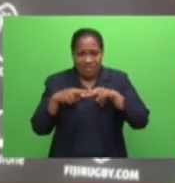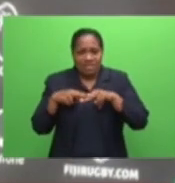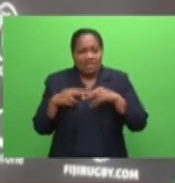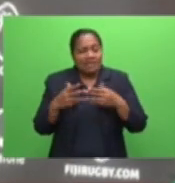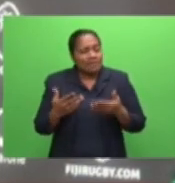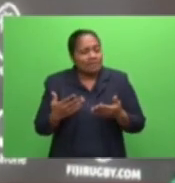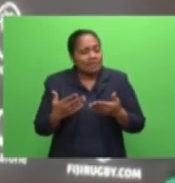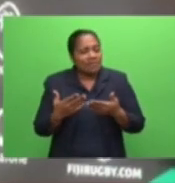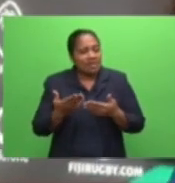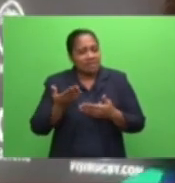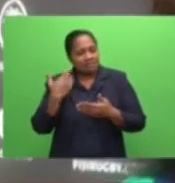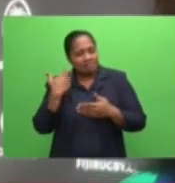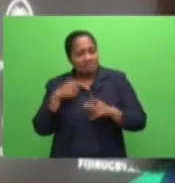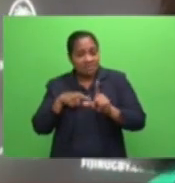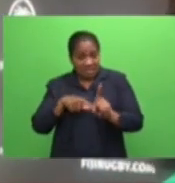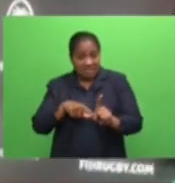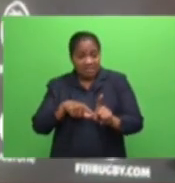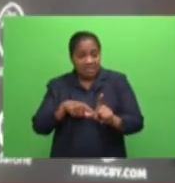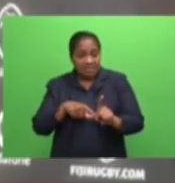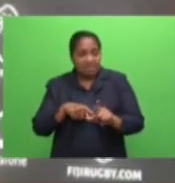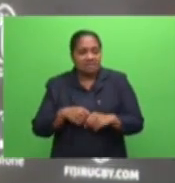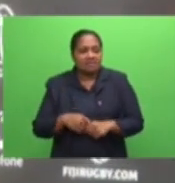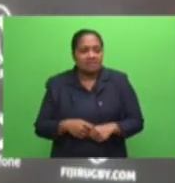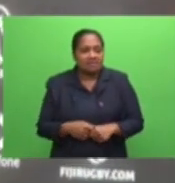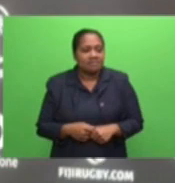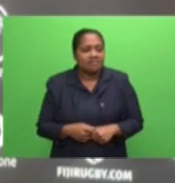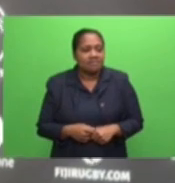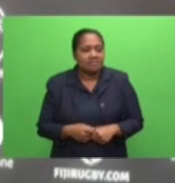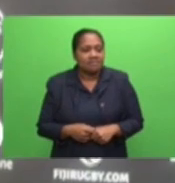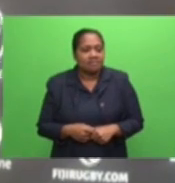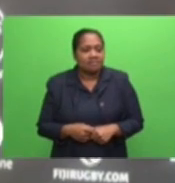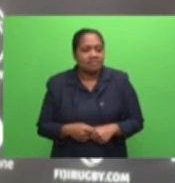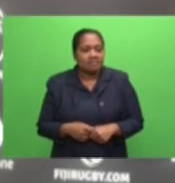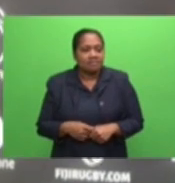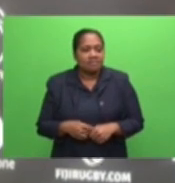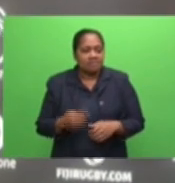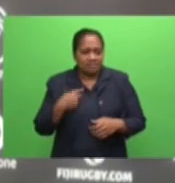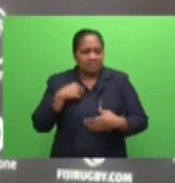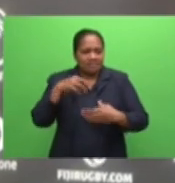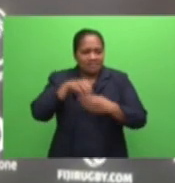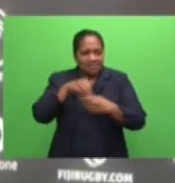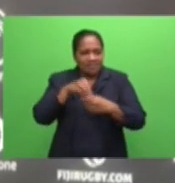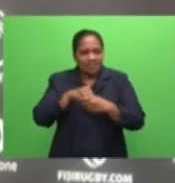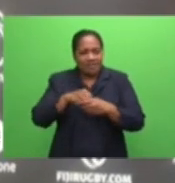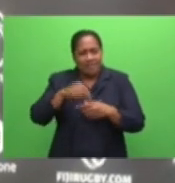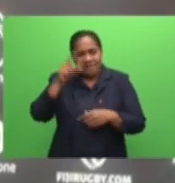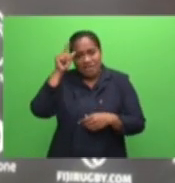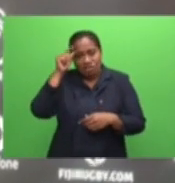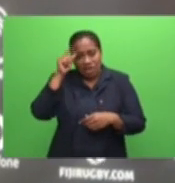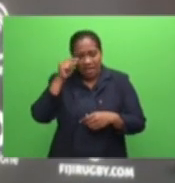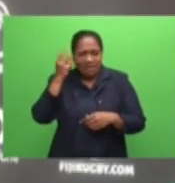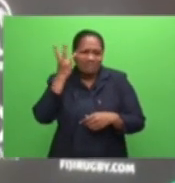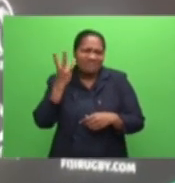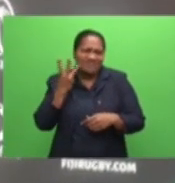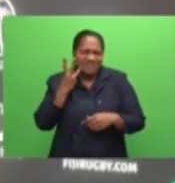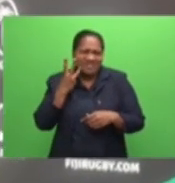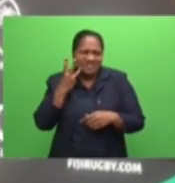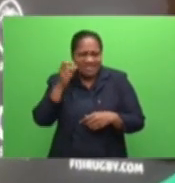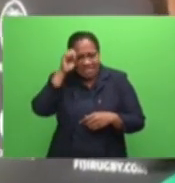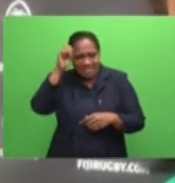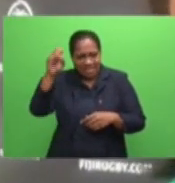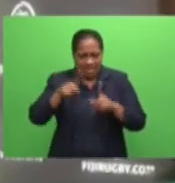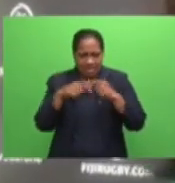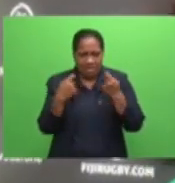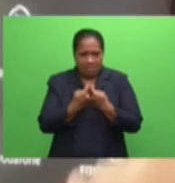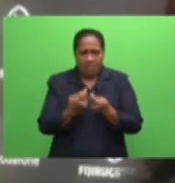the past few years for my grades, but haven't won the Fijiana senior team. So it really encouraged